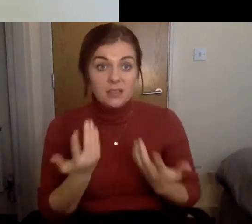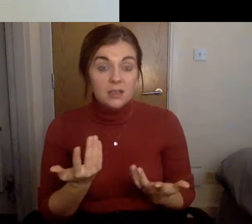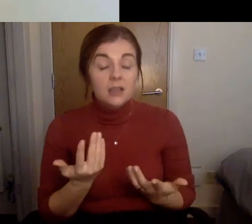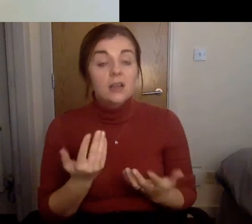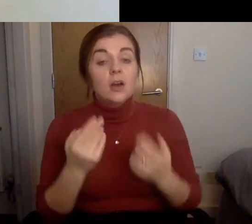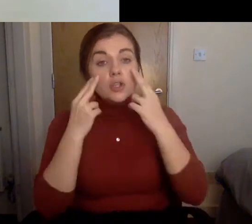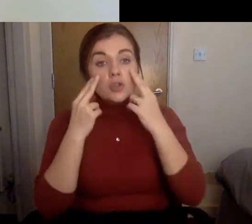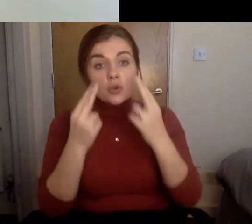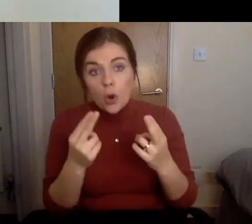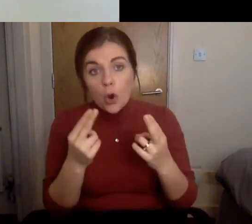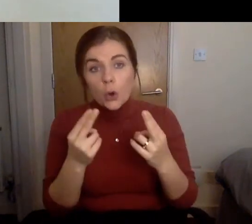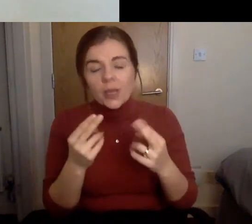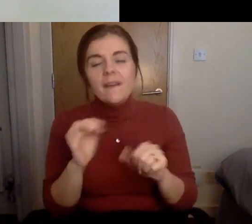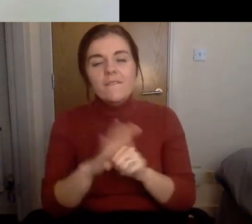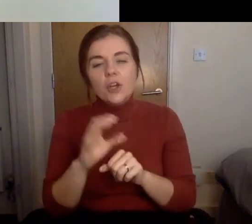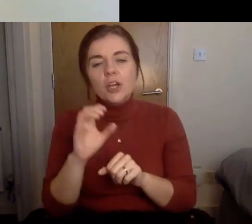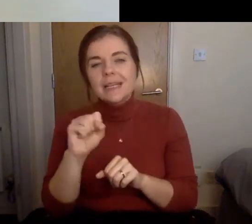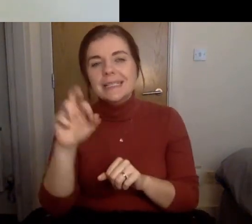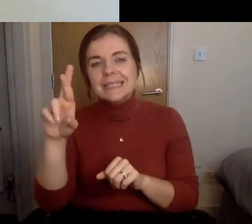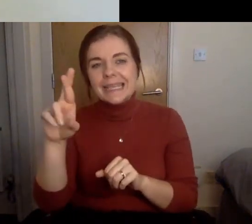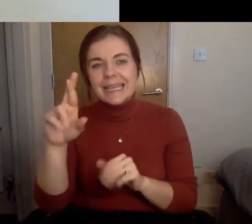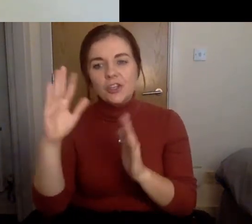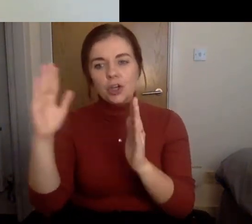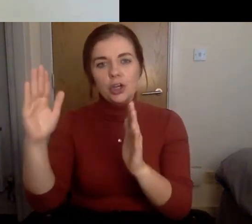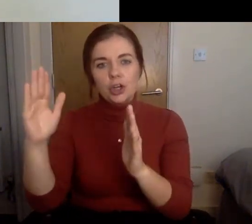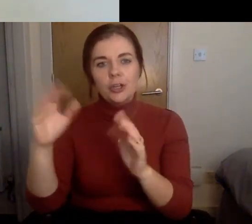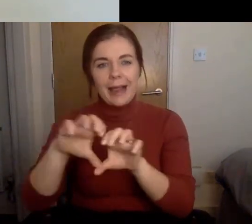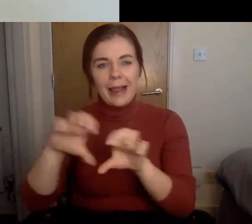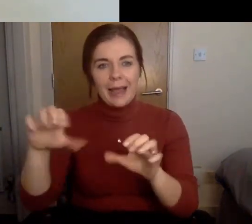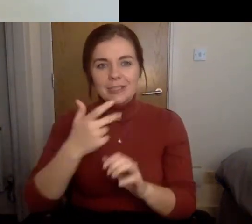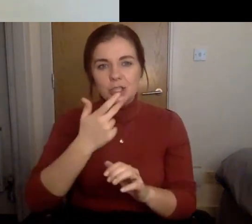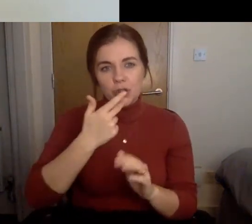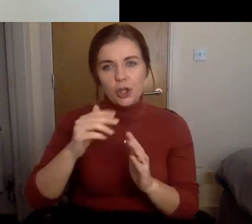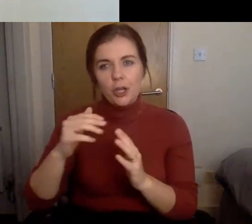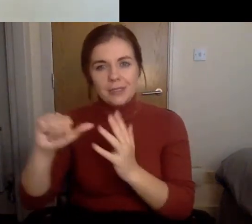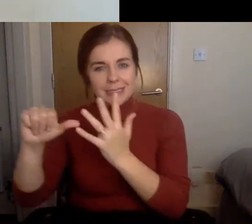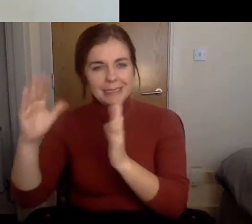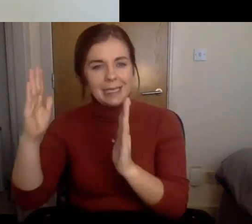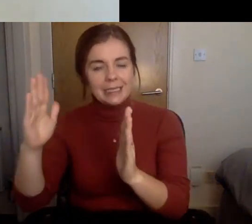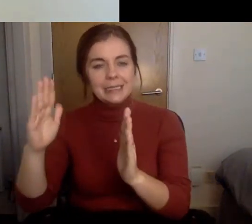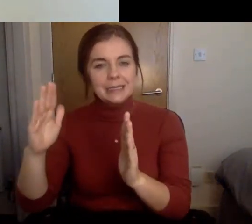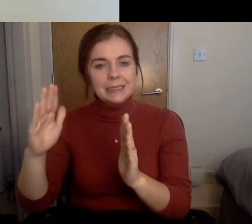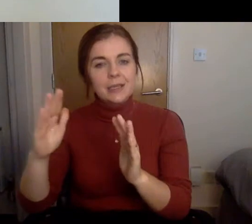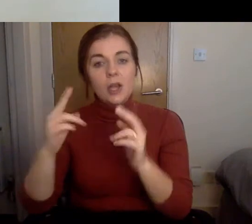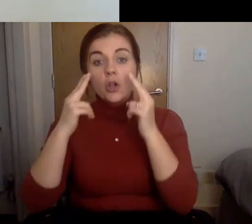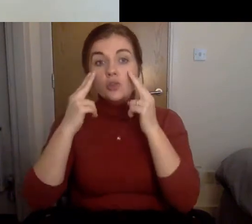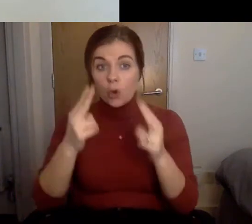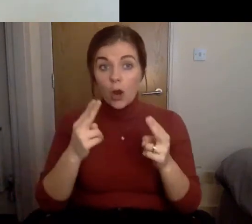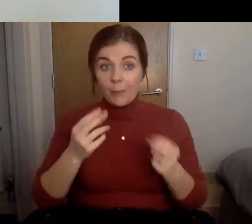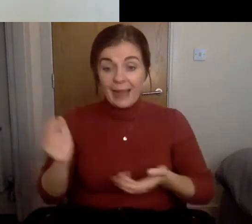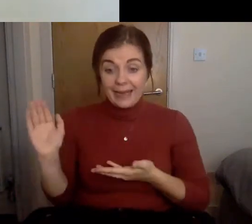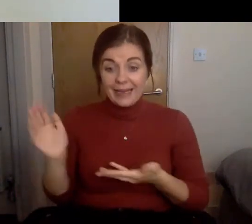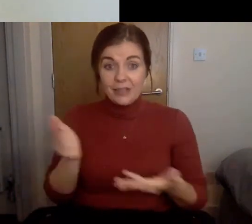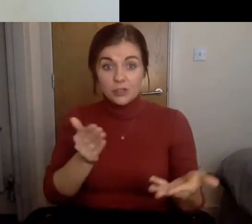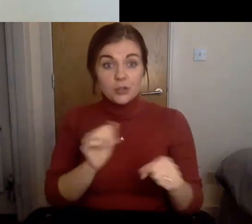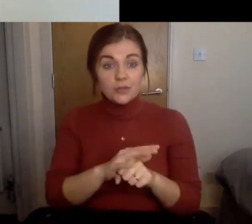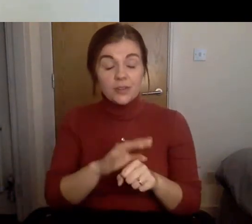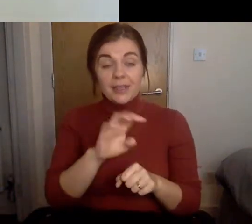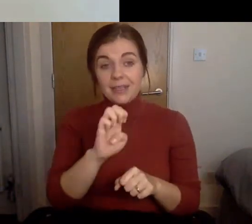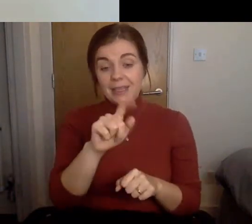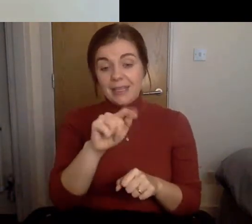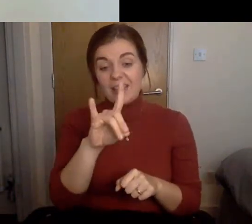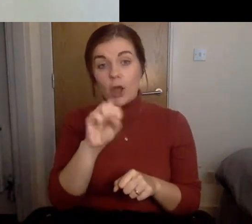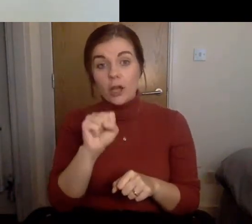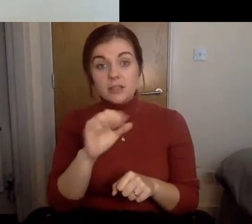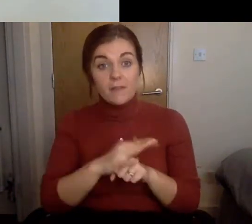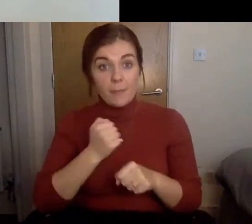Generally, again, in the senior end of the primary school. So again, you're introducing this in terms of the ethos of your class, which I've already set out.